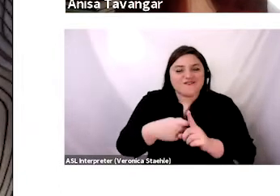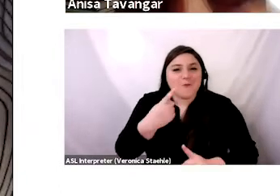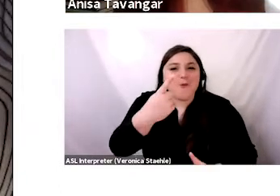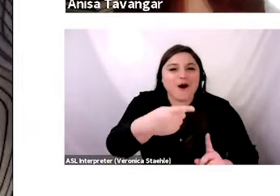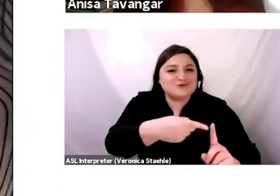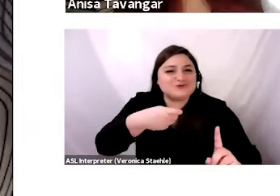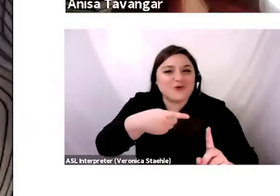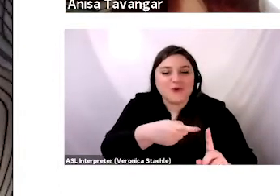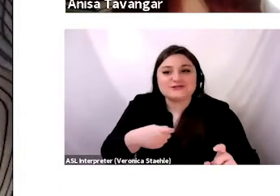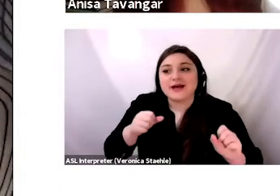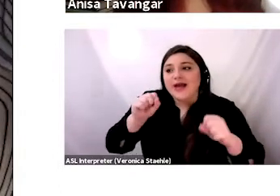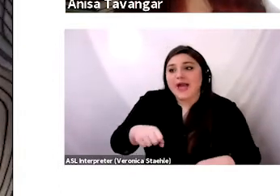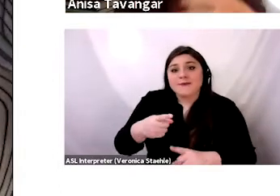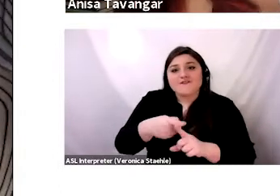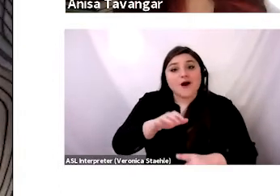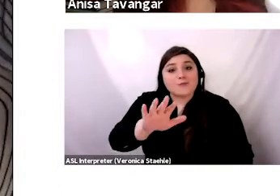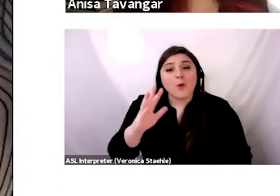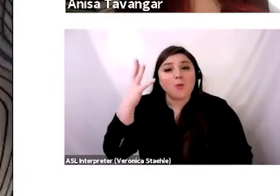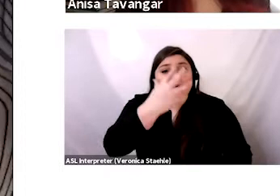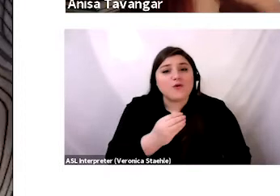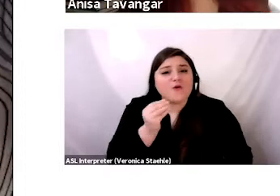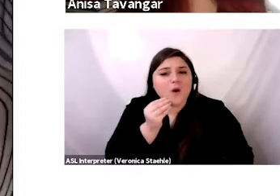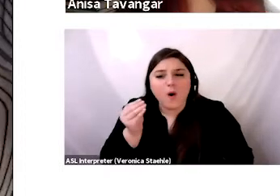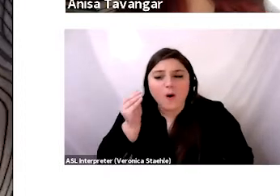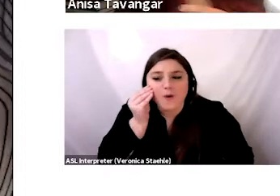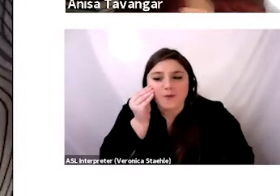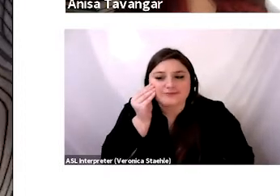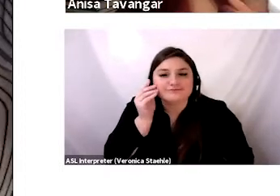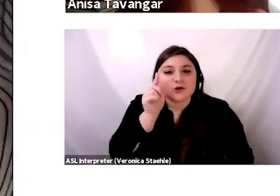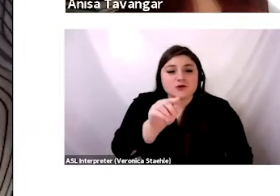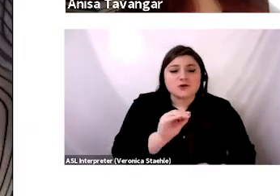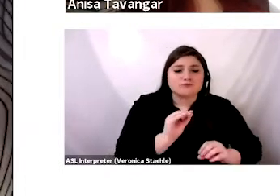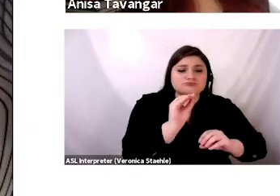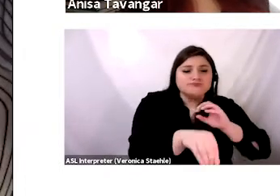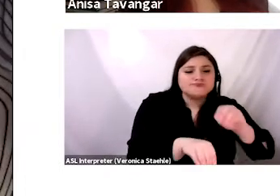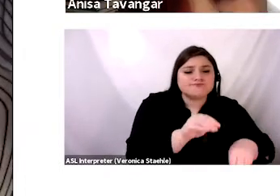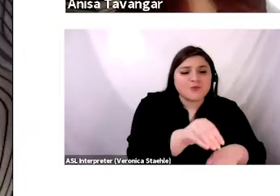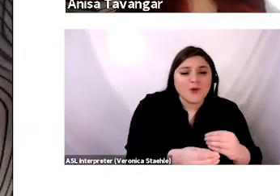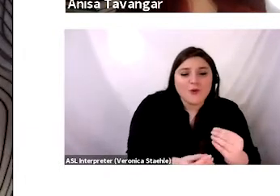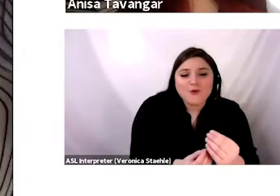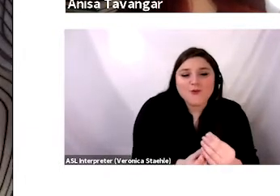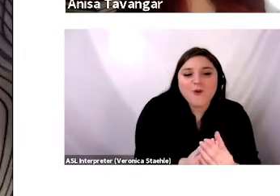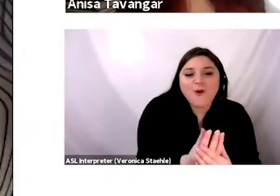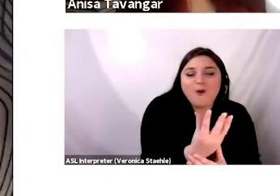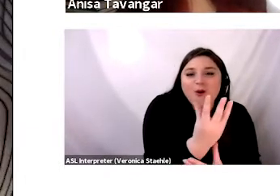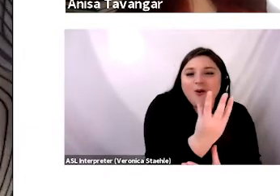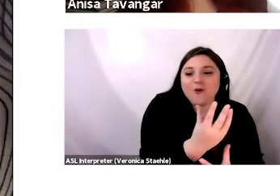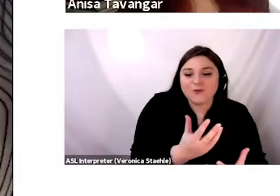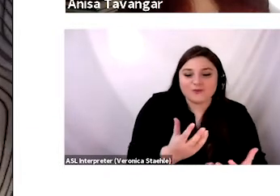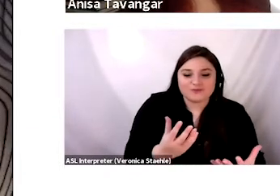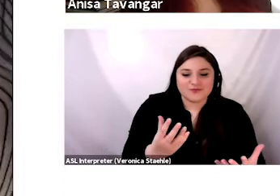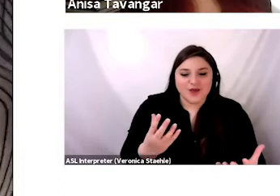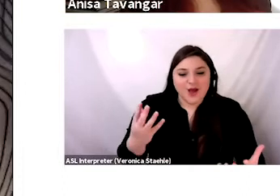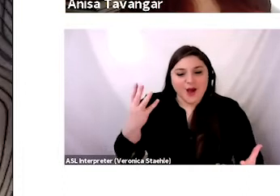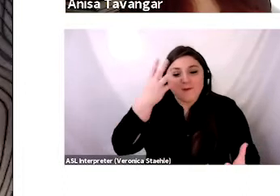have to come from only one source, that it can come from your home, a garden, a beautiful line, something as simple as a beautiful line or